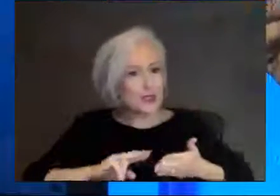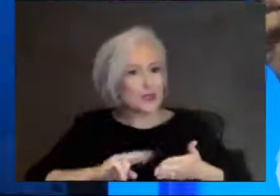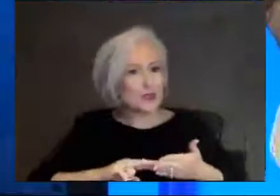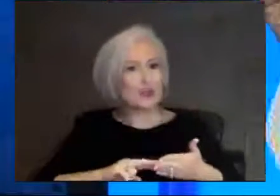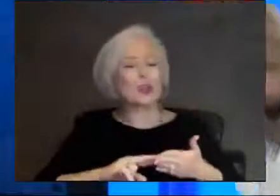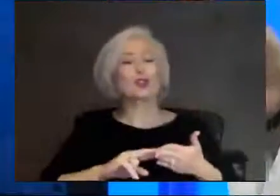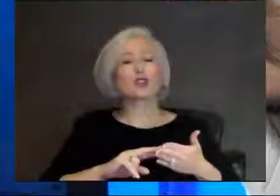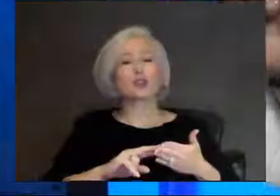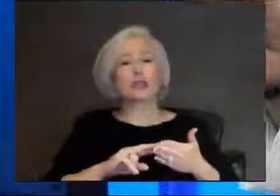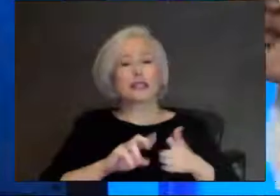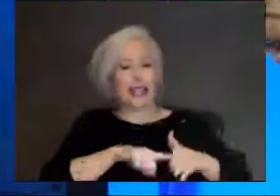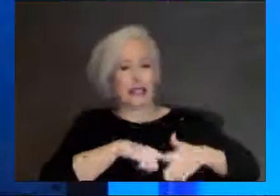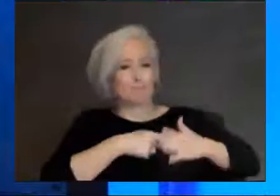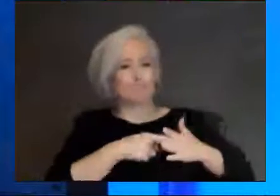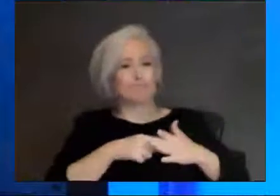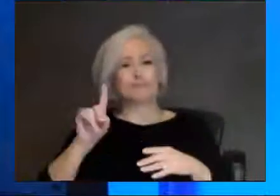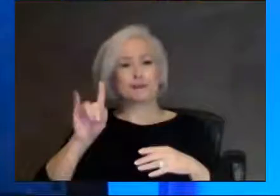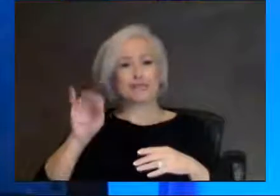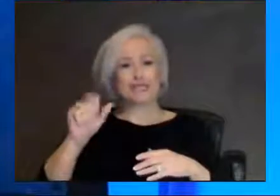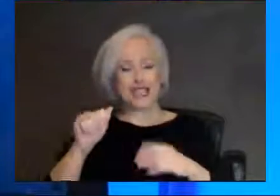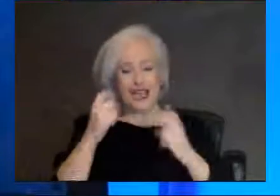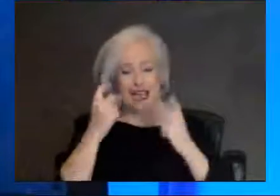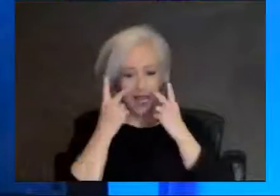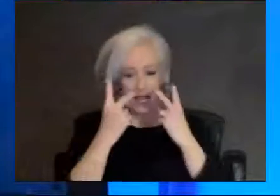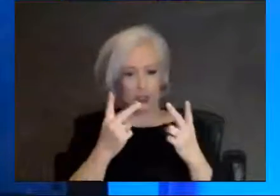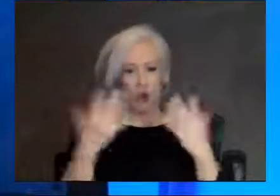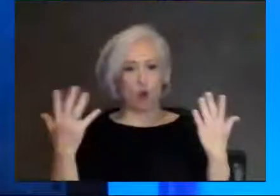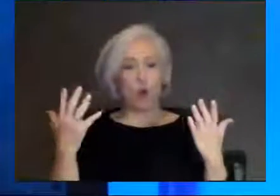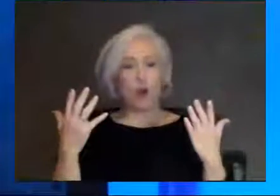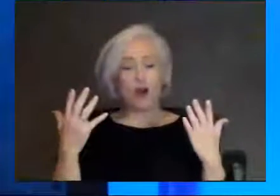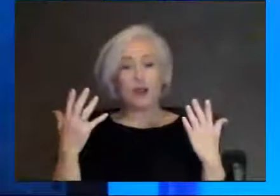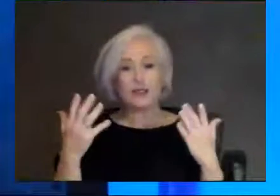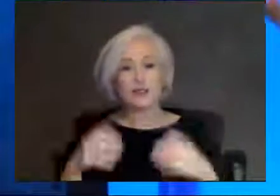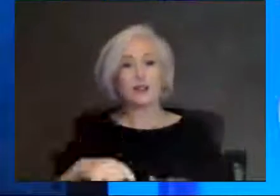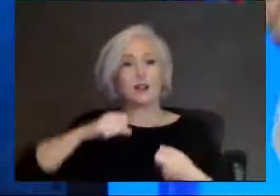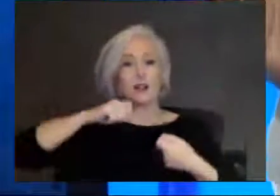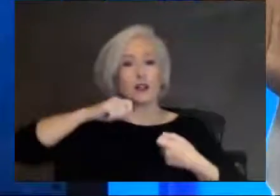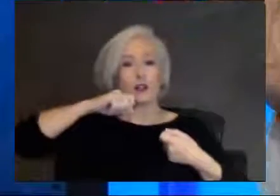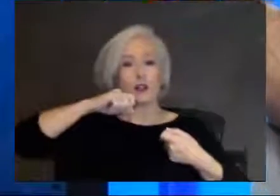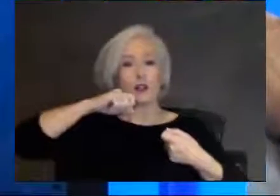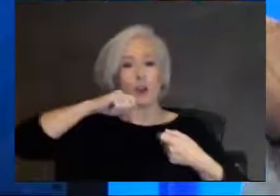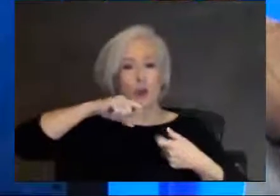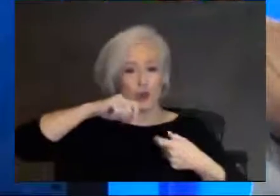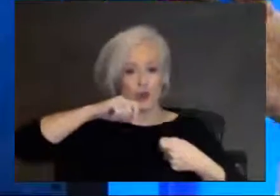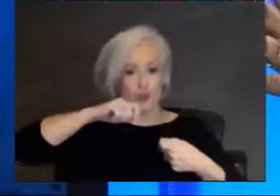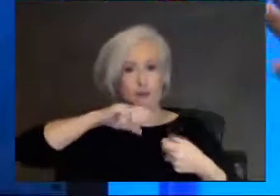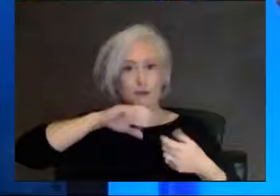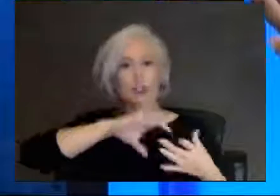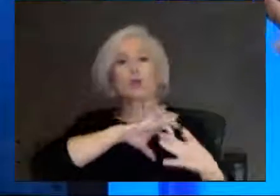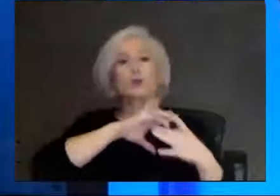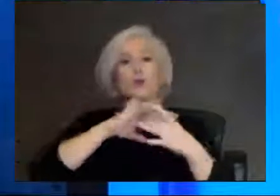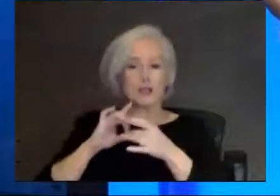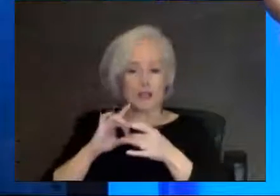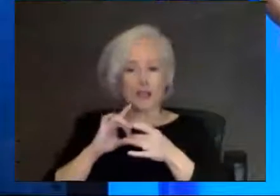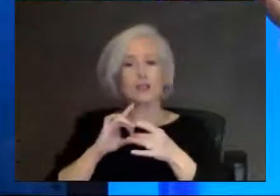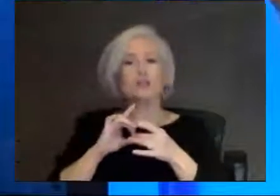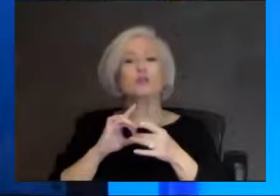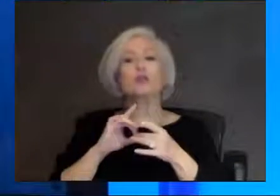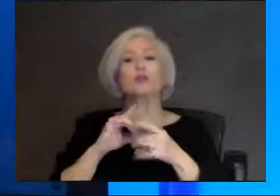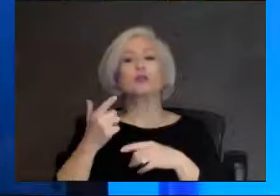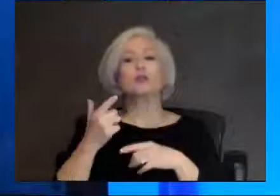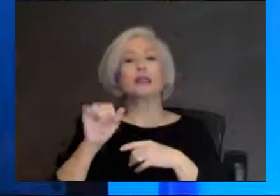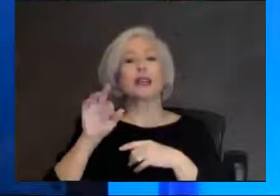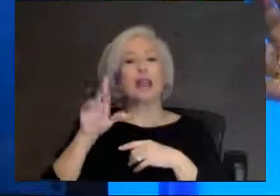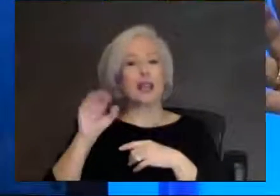I saw was mainly these receptors are expressed on gastrointestinal tract, especially on colon cancer. And now we know colon cancer is